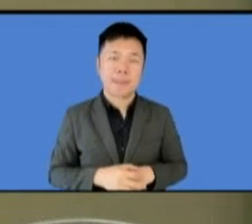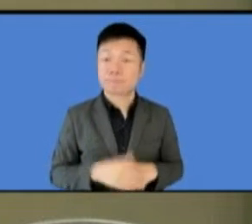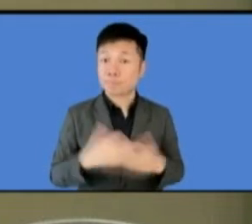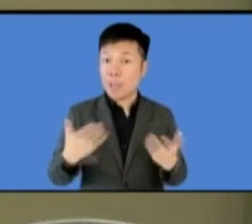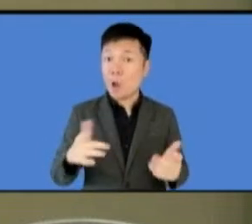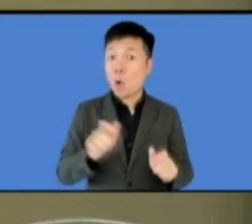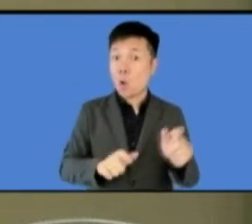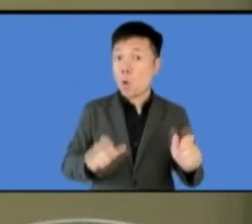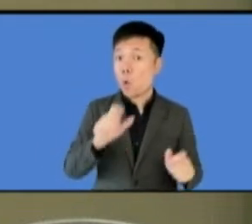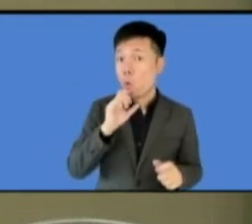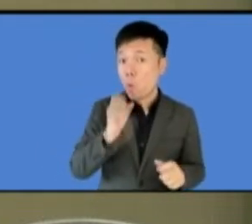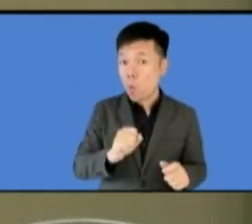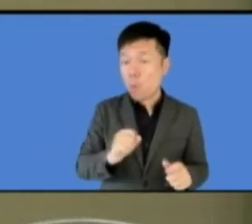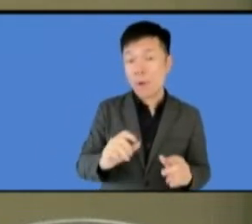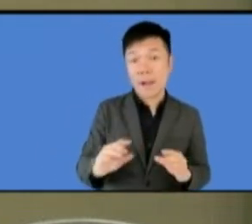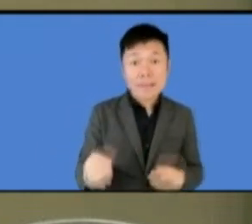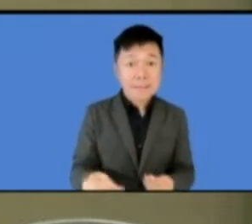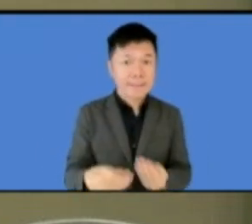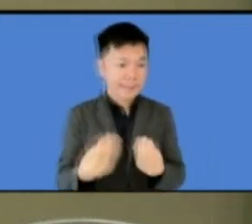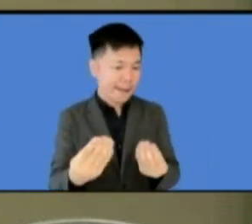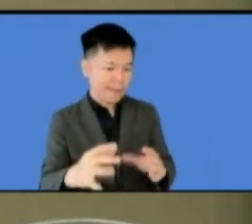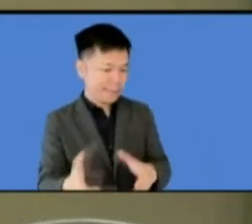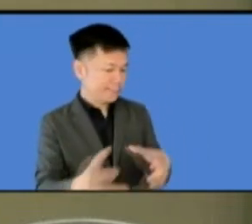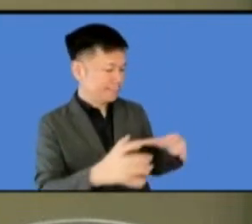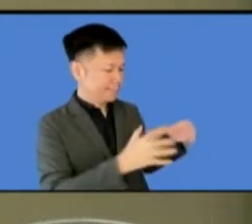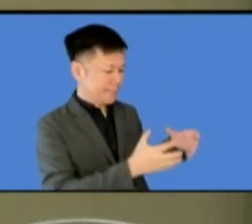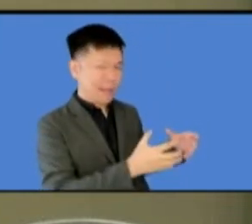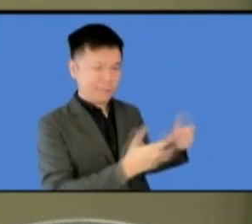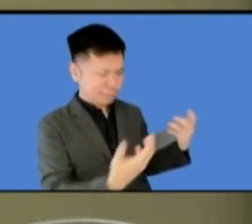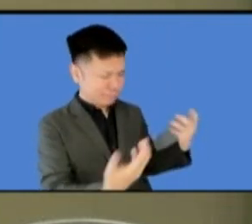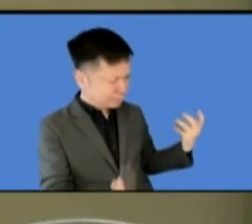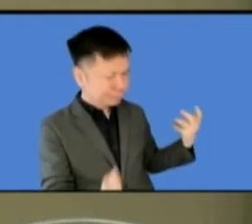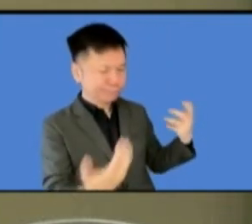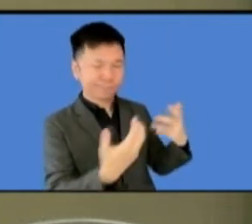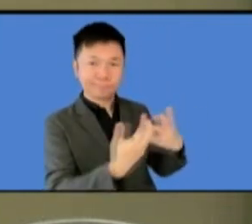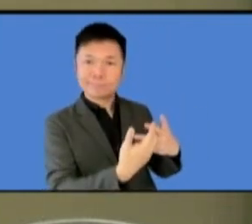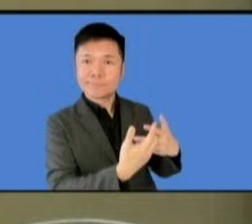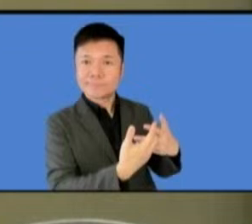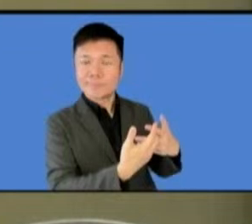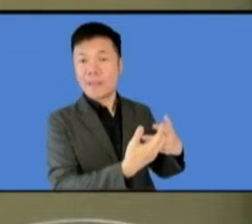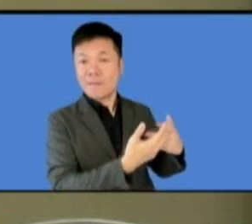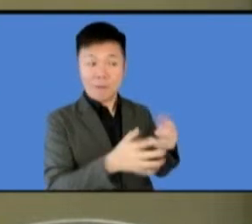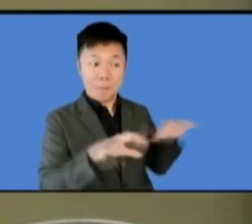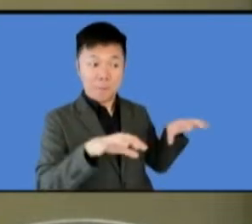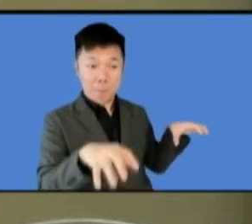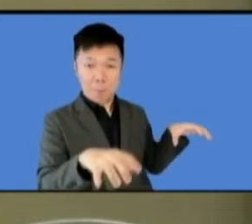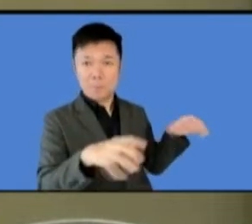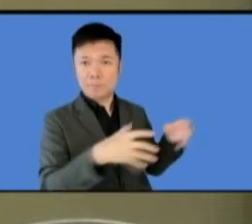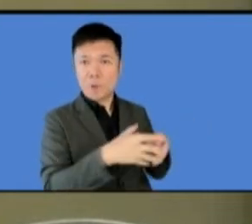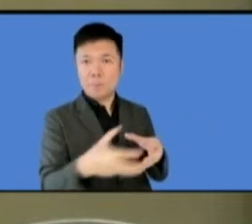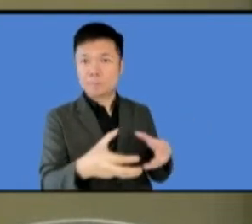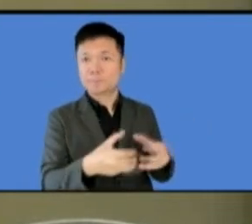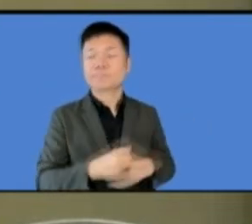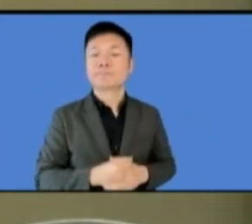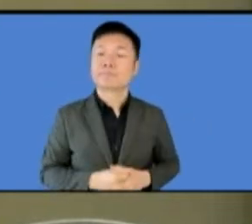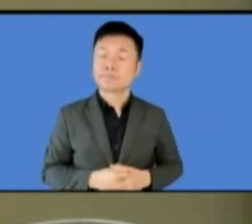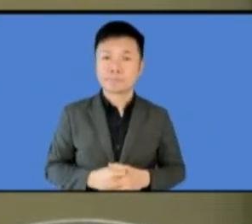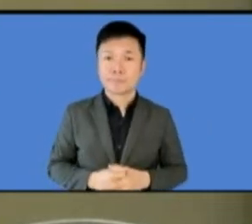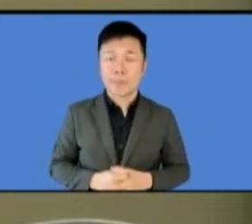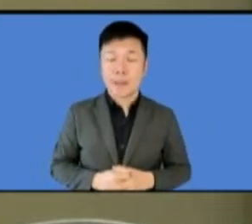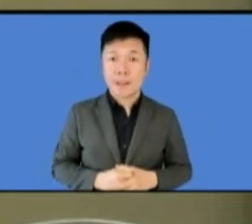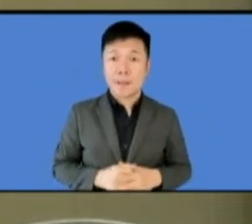older generations can be bridged to improve health and well-being of both. And how can lifelong